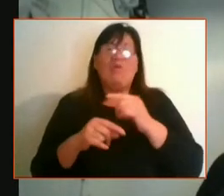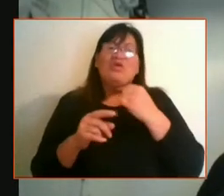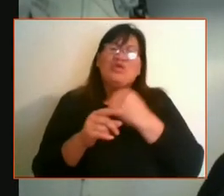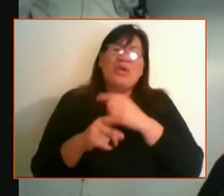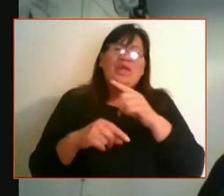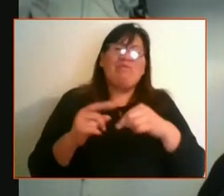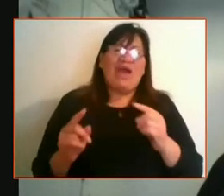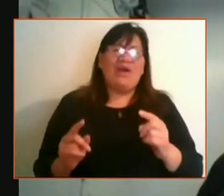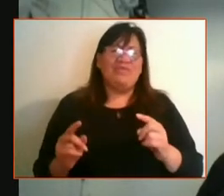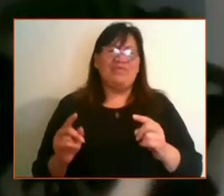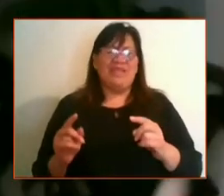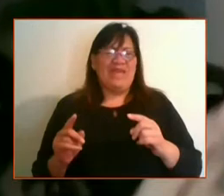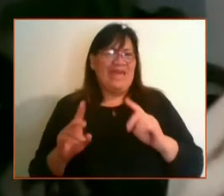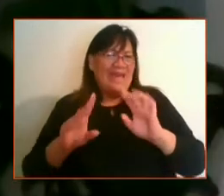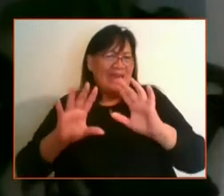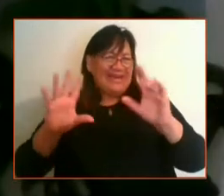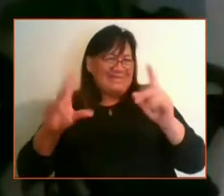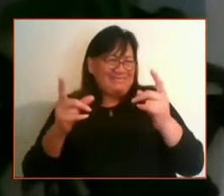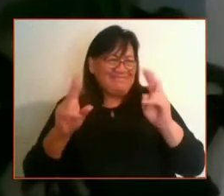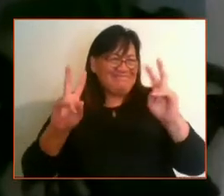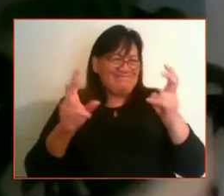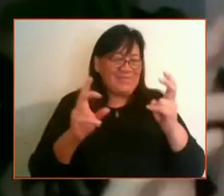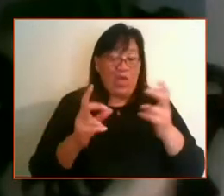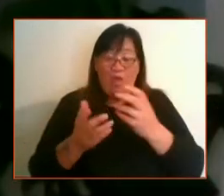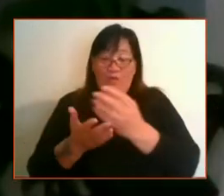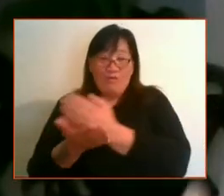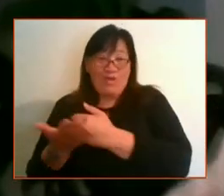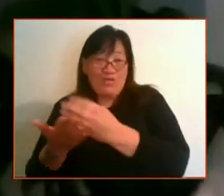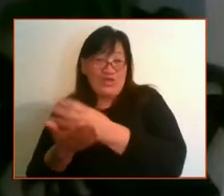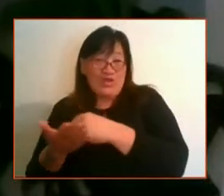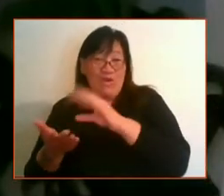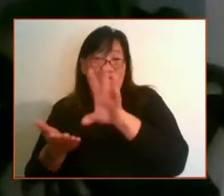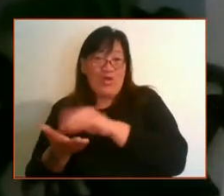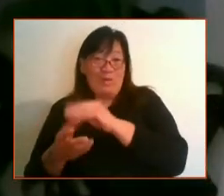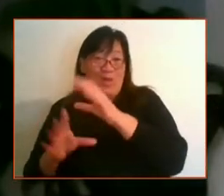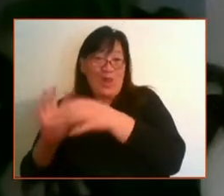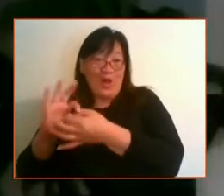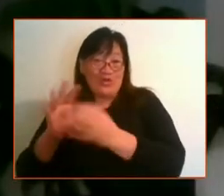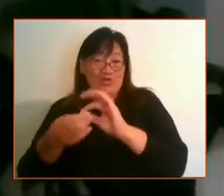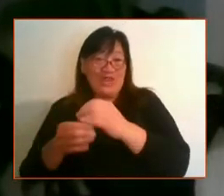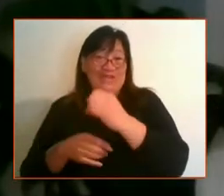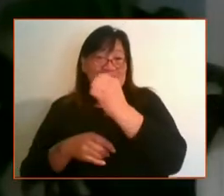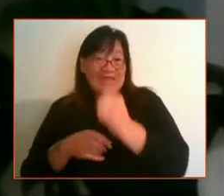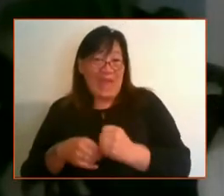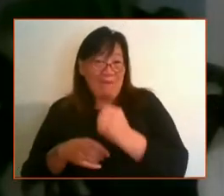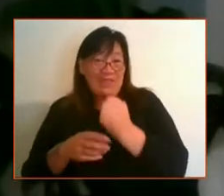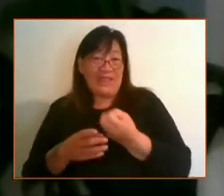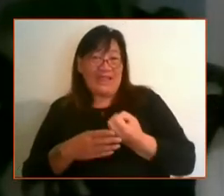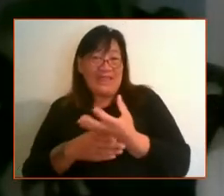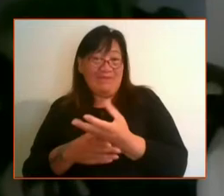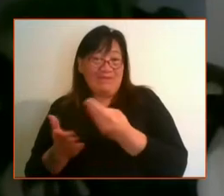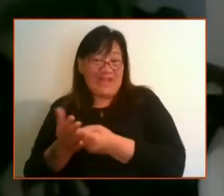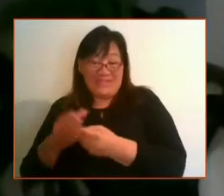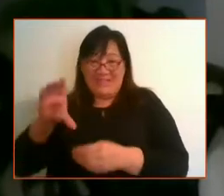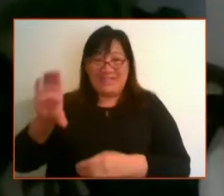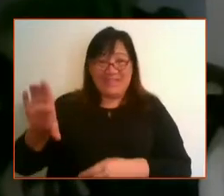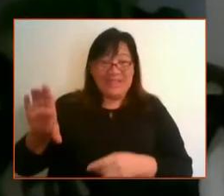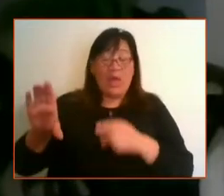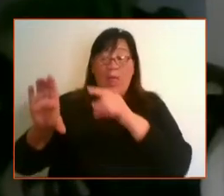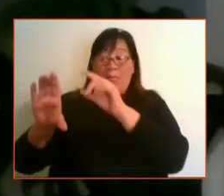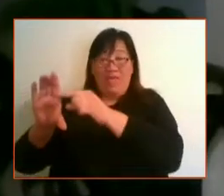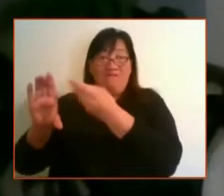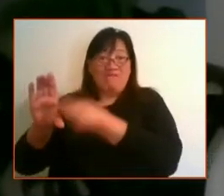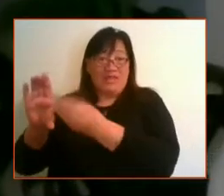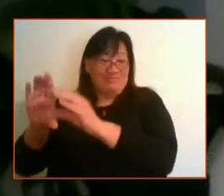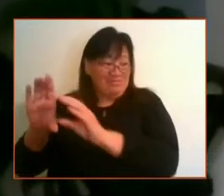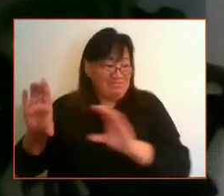unusual tether between revenue that is raised from lotteries funding and what goes into arts and culture.